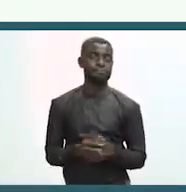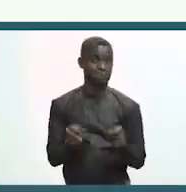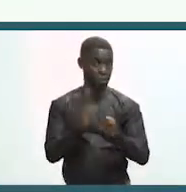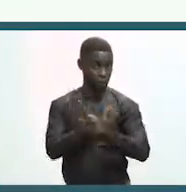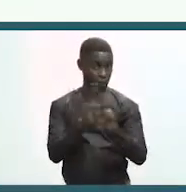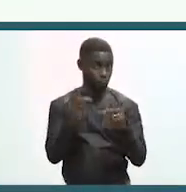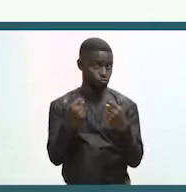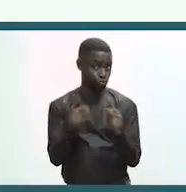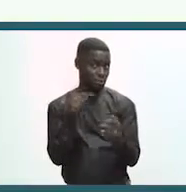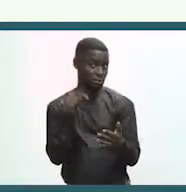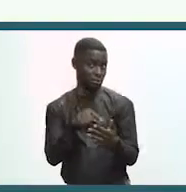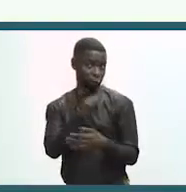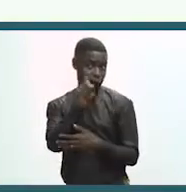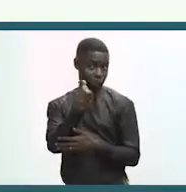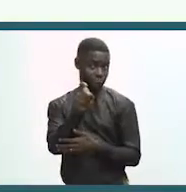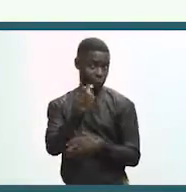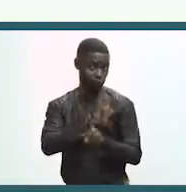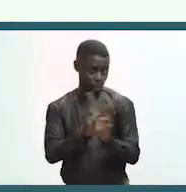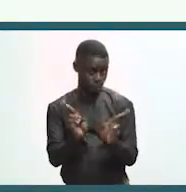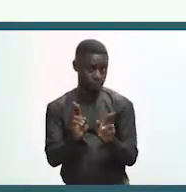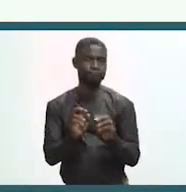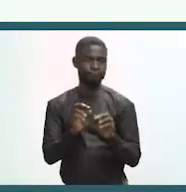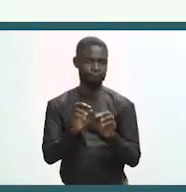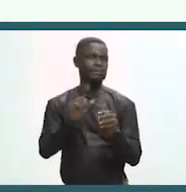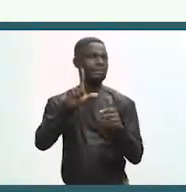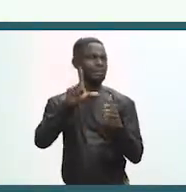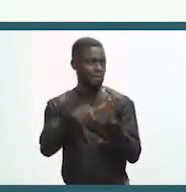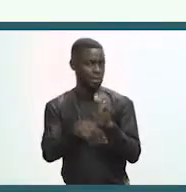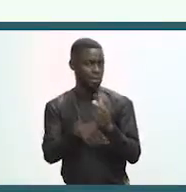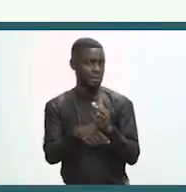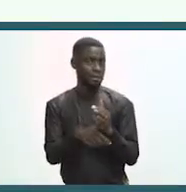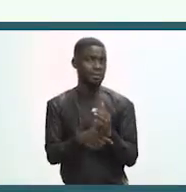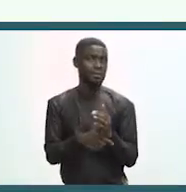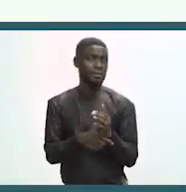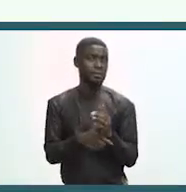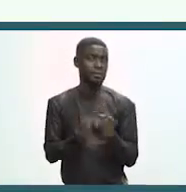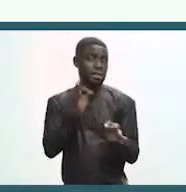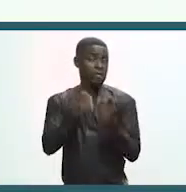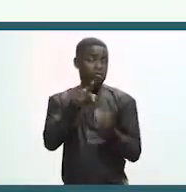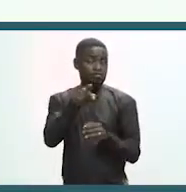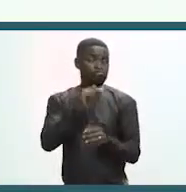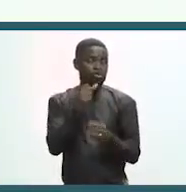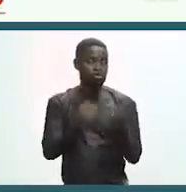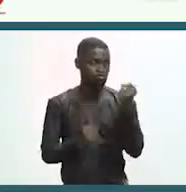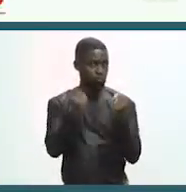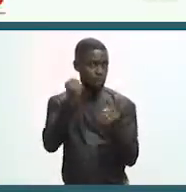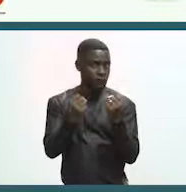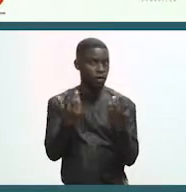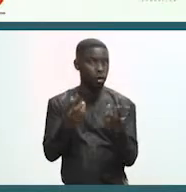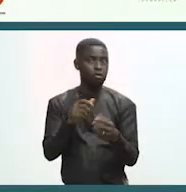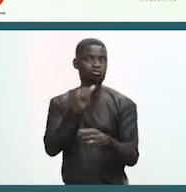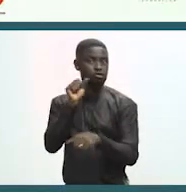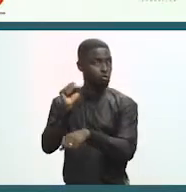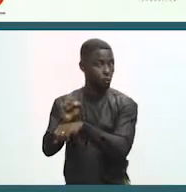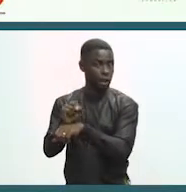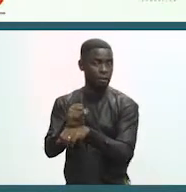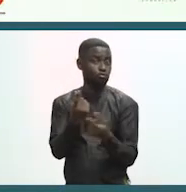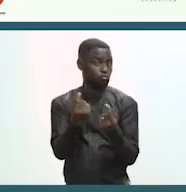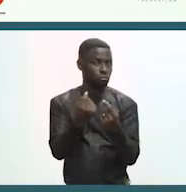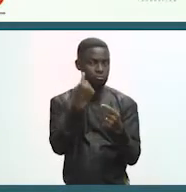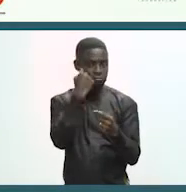Are you ready to try this? Then, if you are not driving or at work, close your